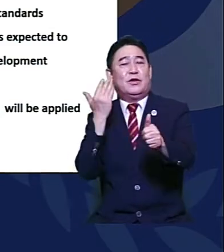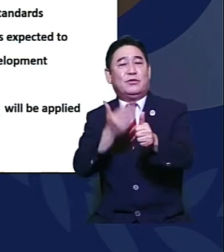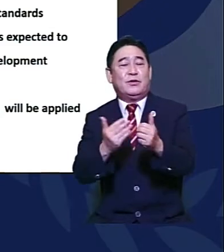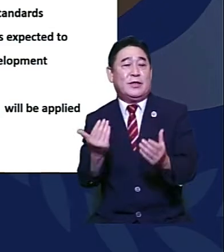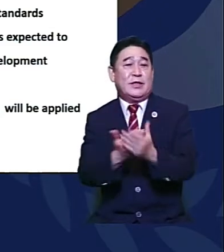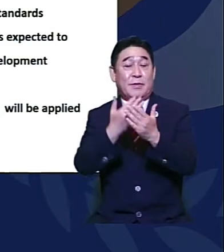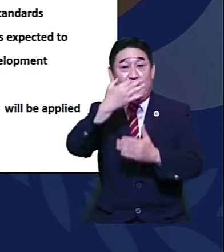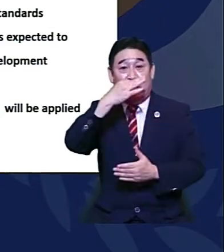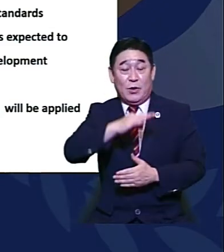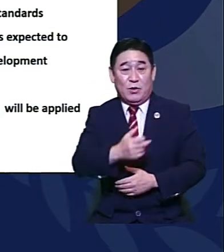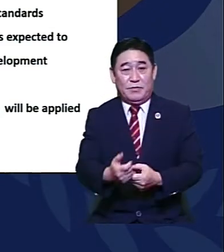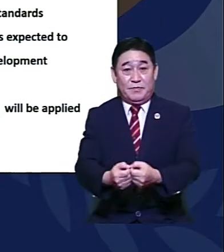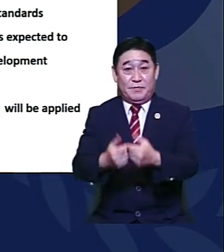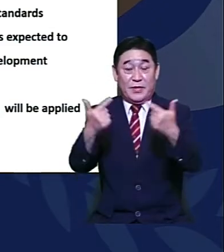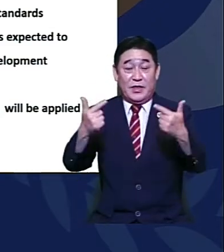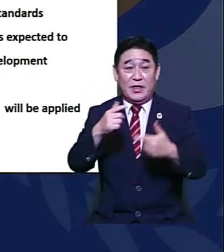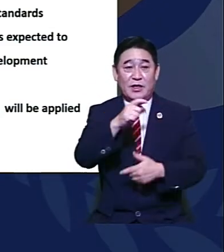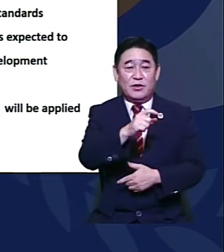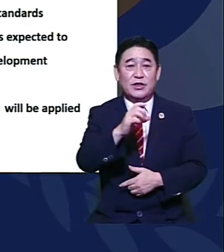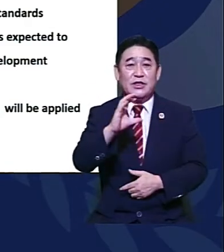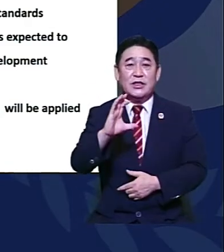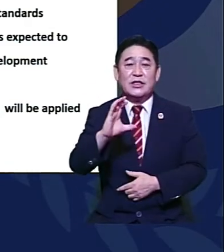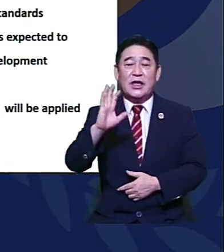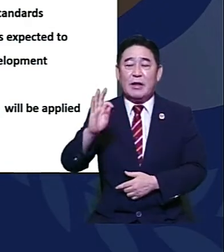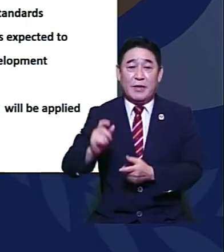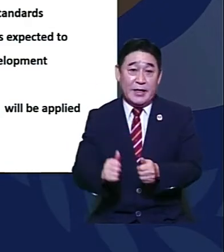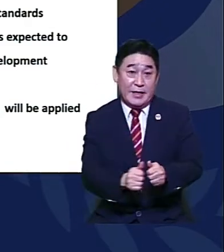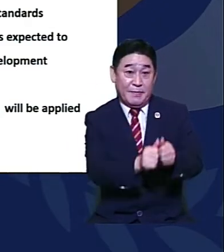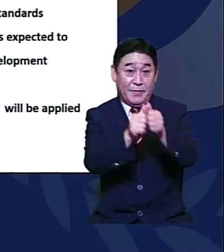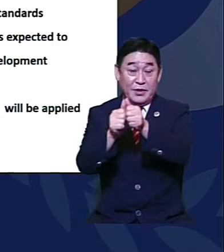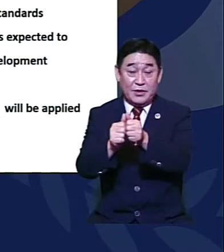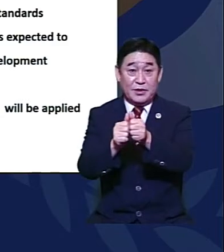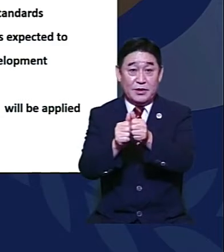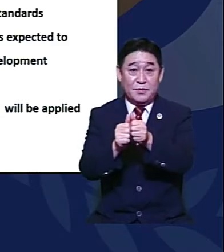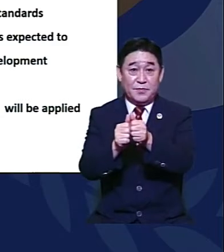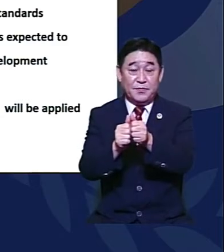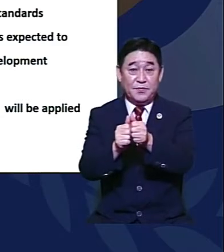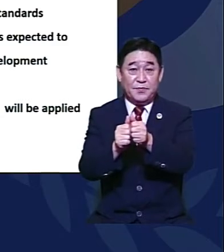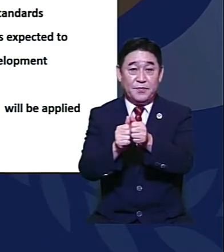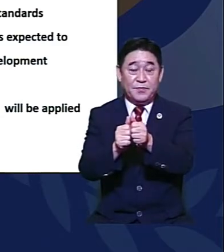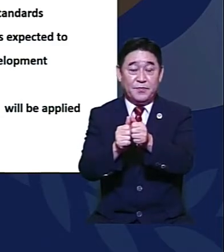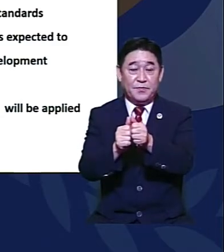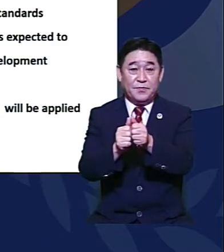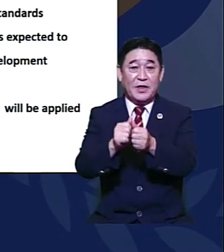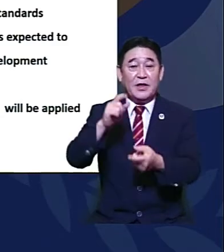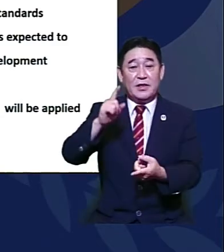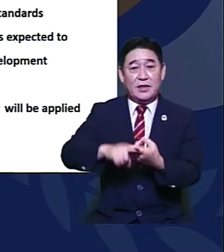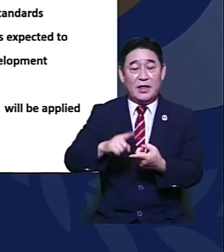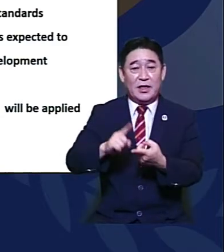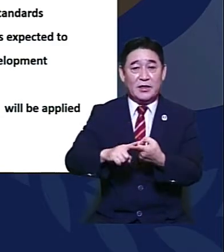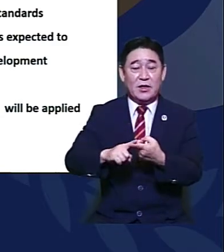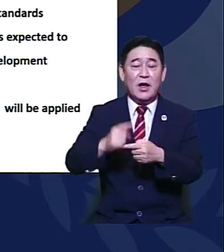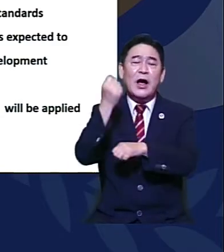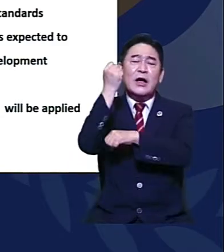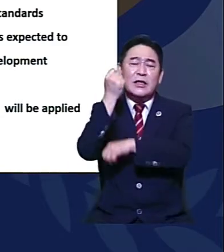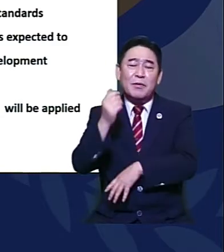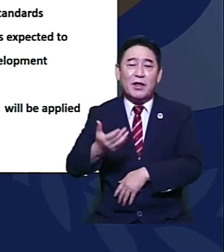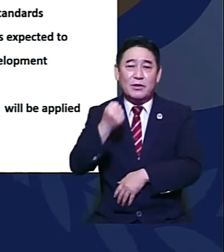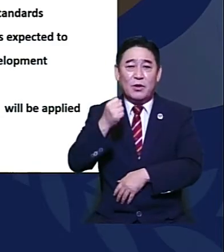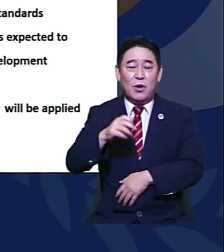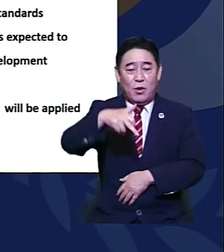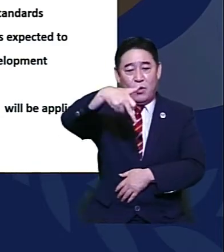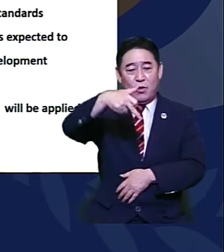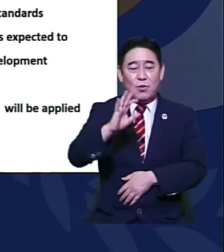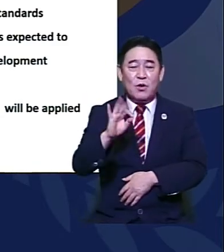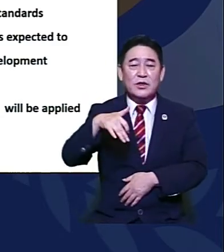the GCF partnership as a momentum, KOICA will keep strong environment and